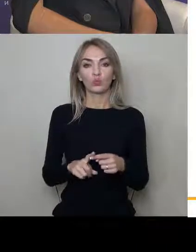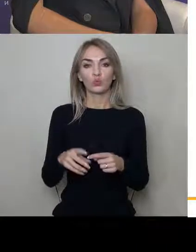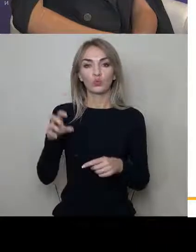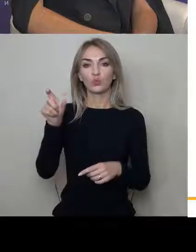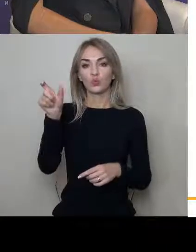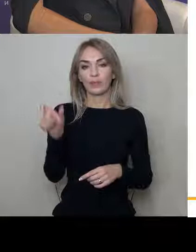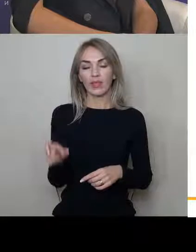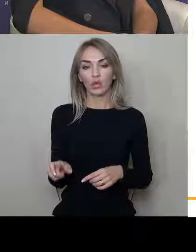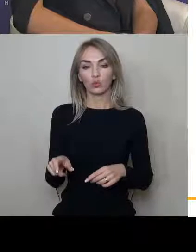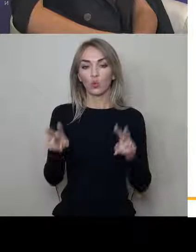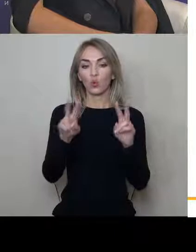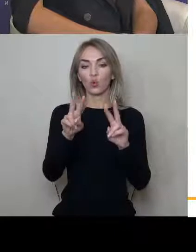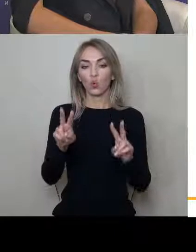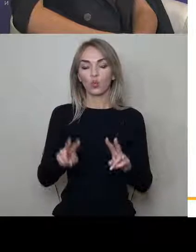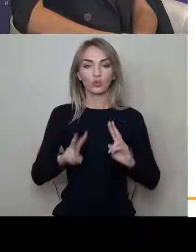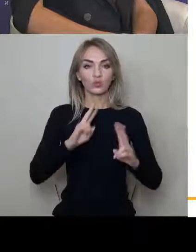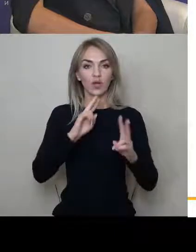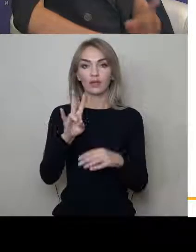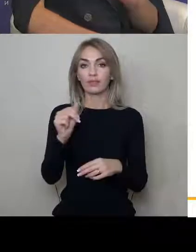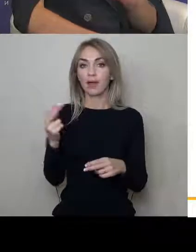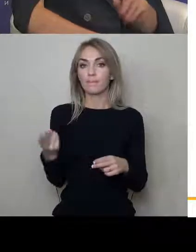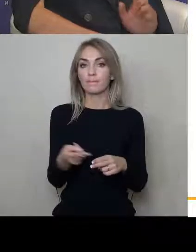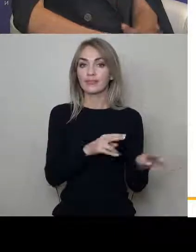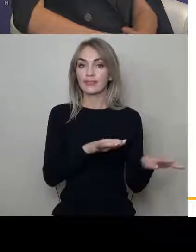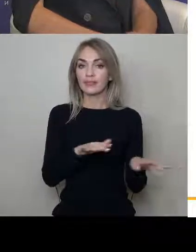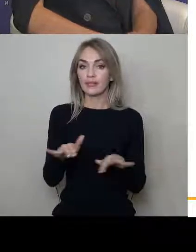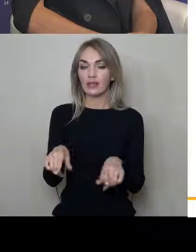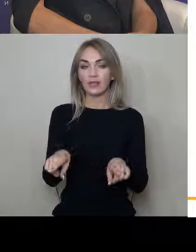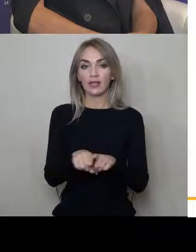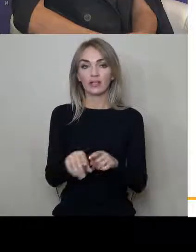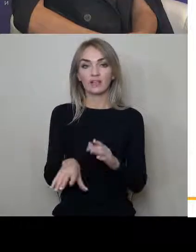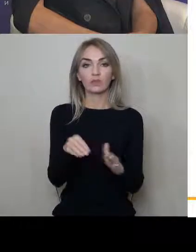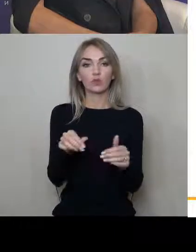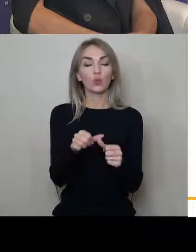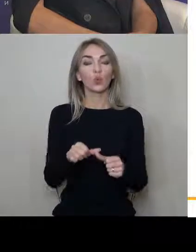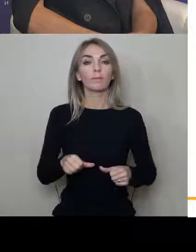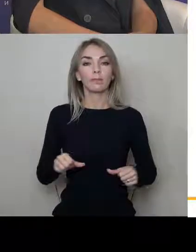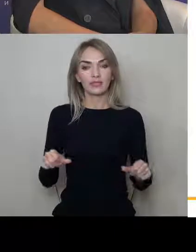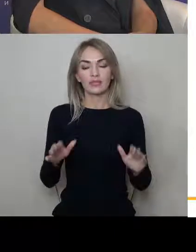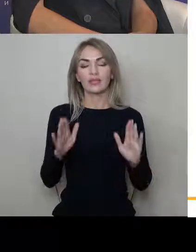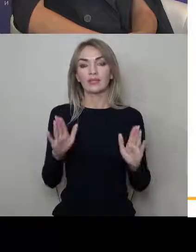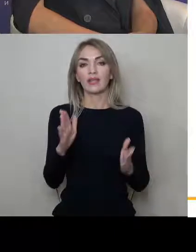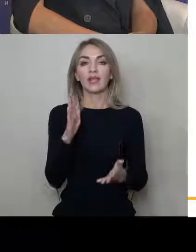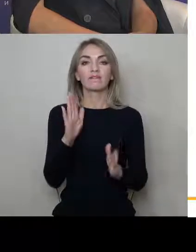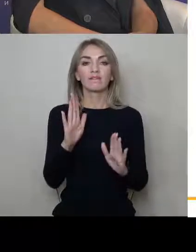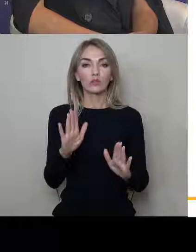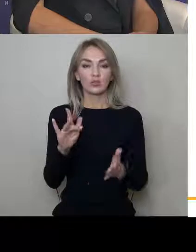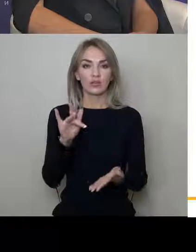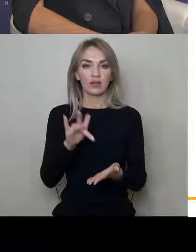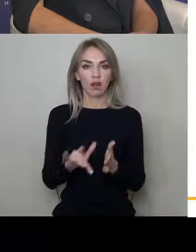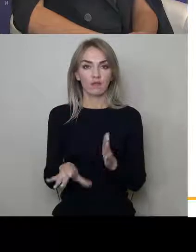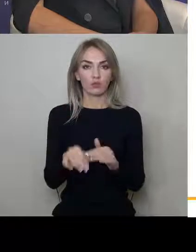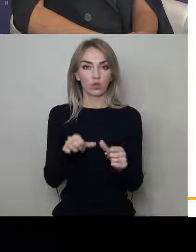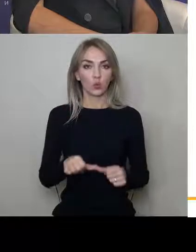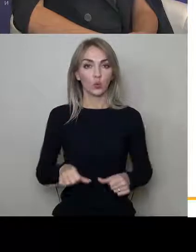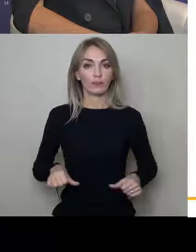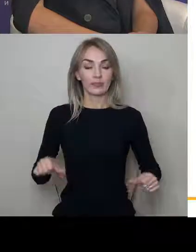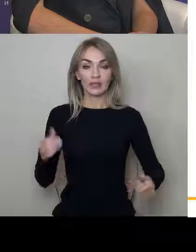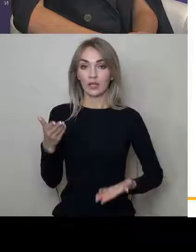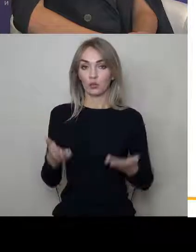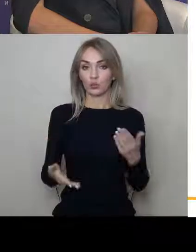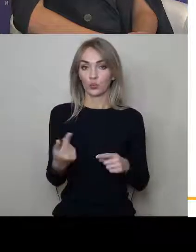subject of handling complaints with respect to inaction of this election commission is only the CEC.